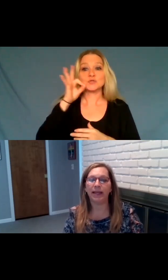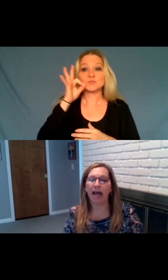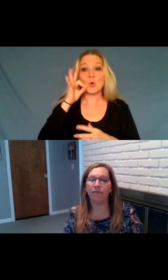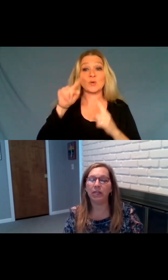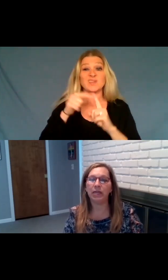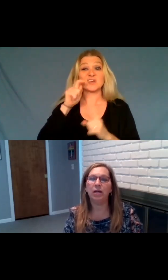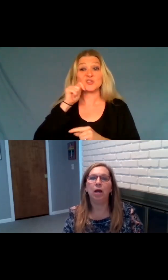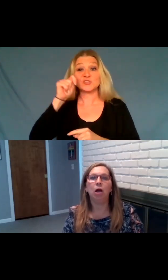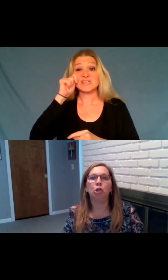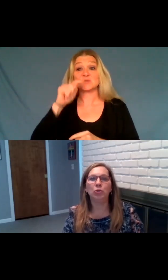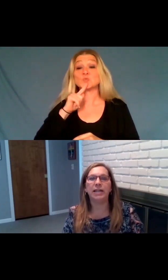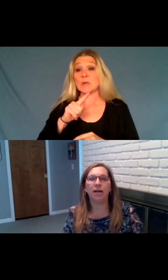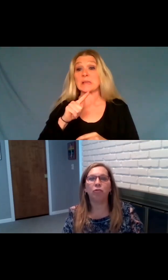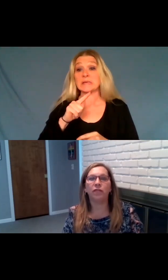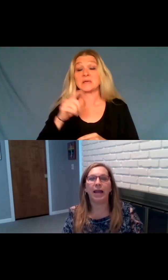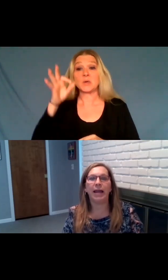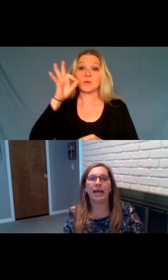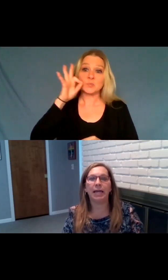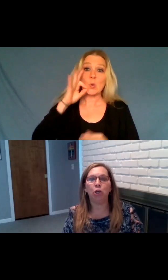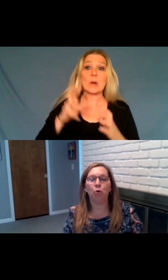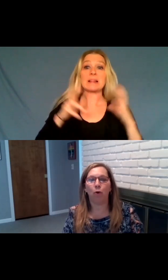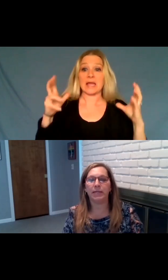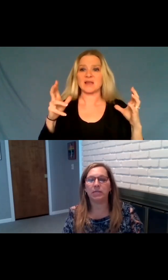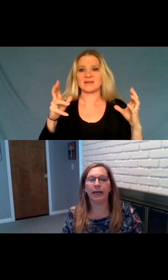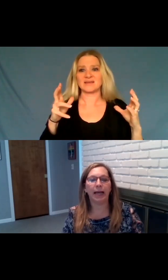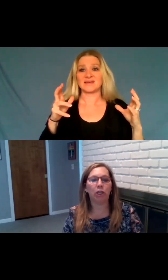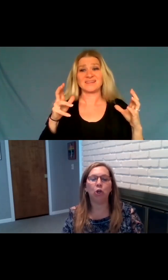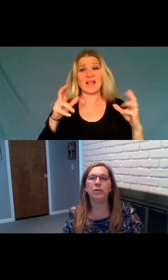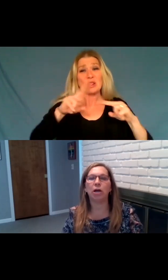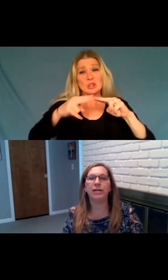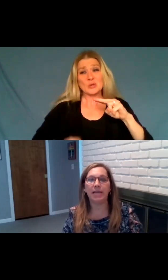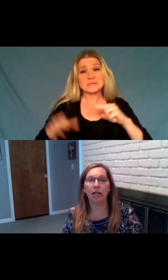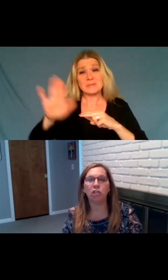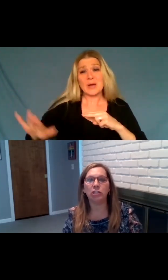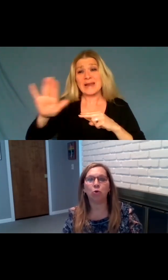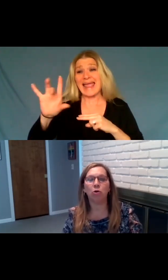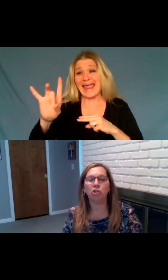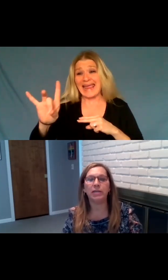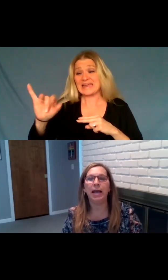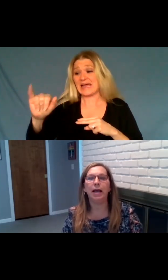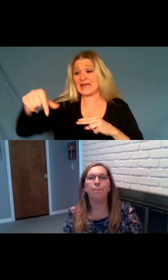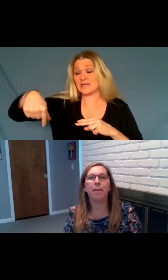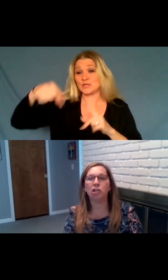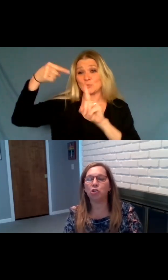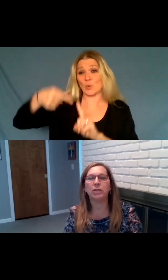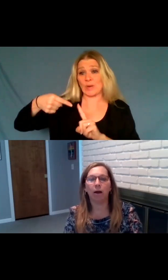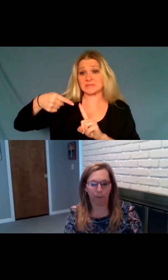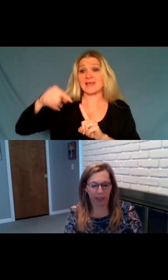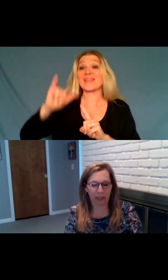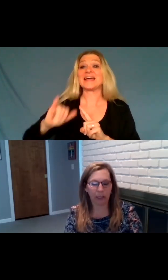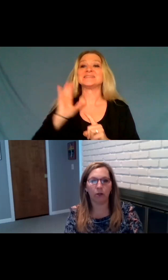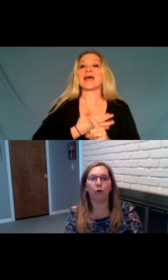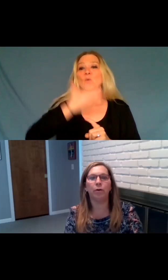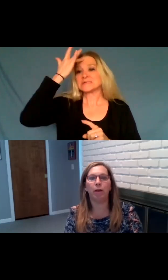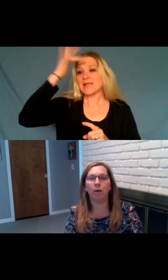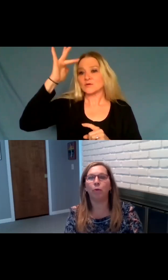teens pretty heavily lose an average of 8 IQ points. An IQ is our intelligence quotient. It measures our